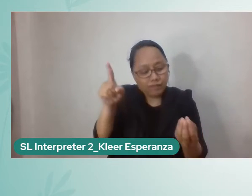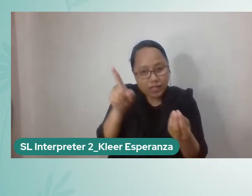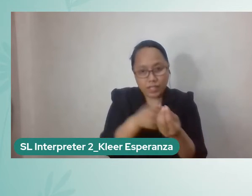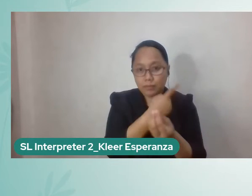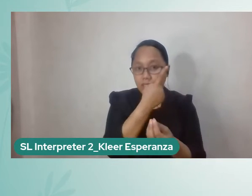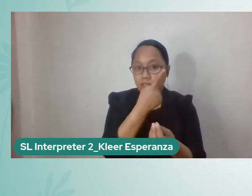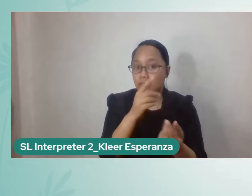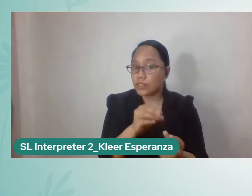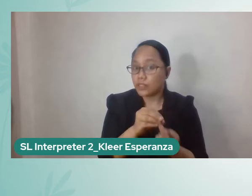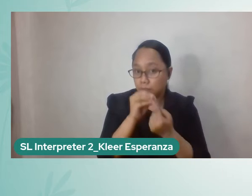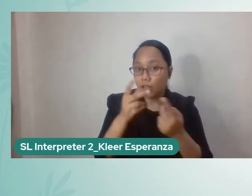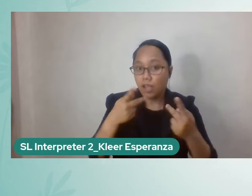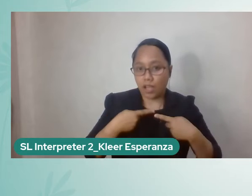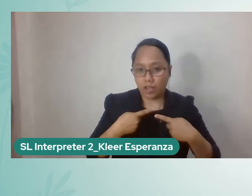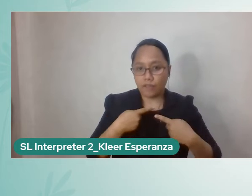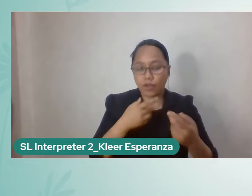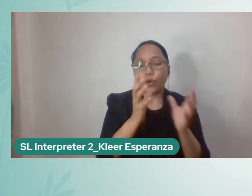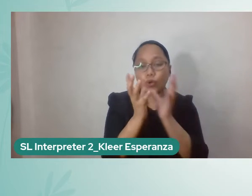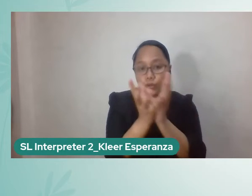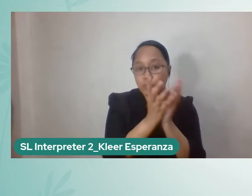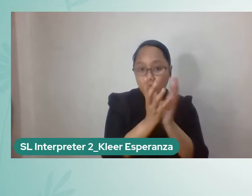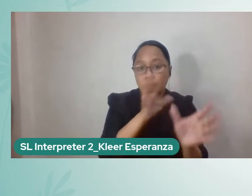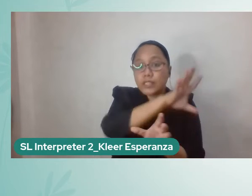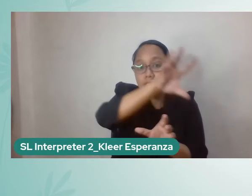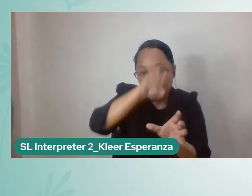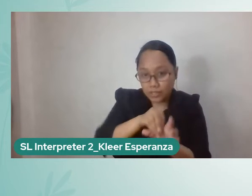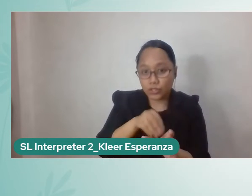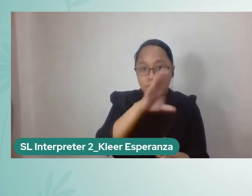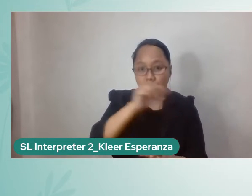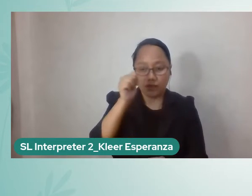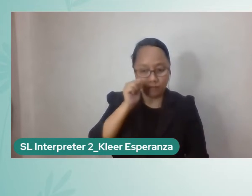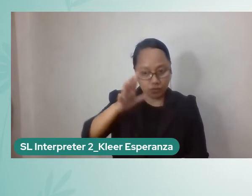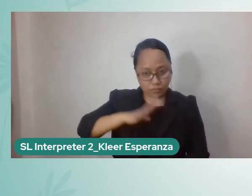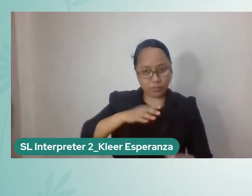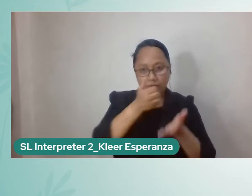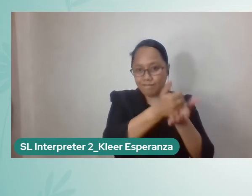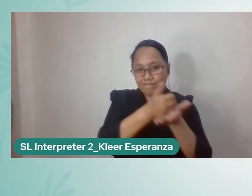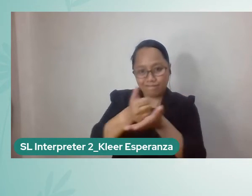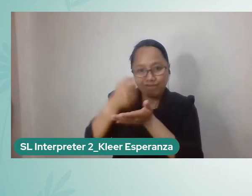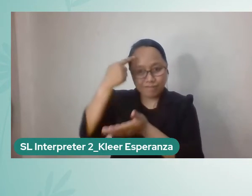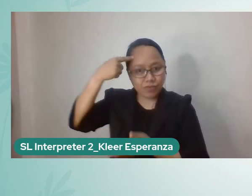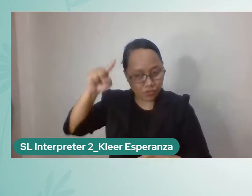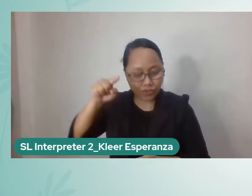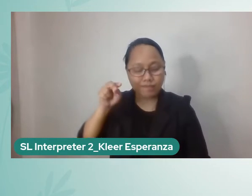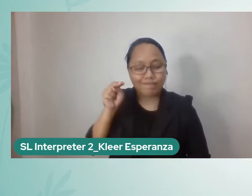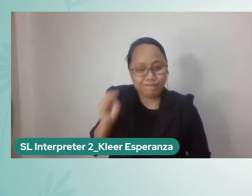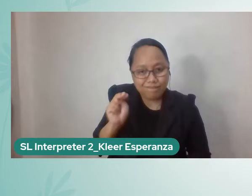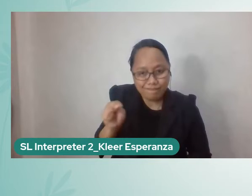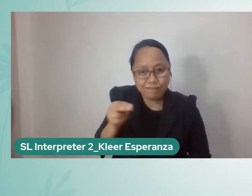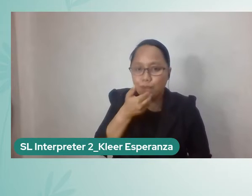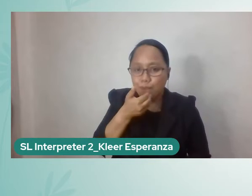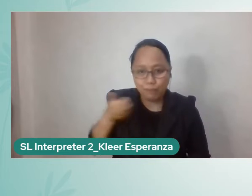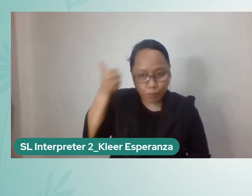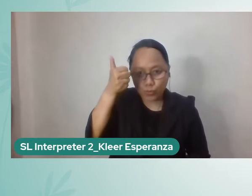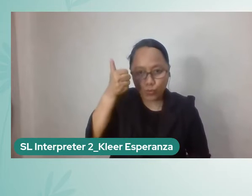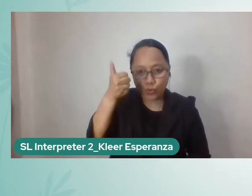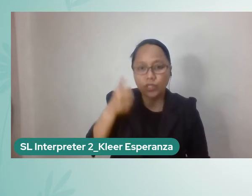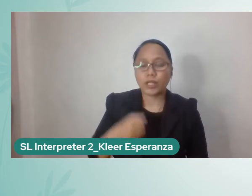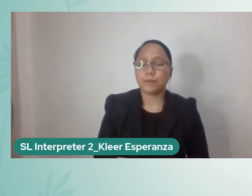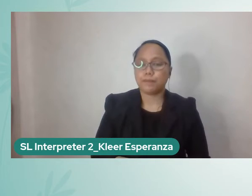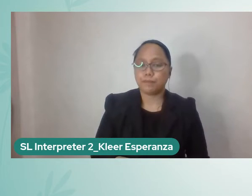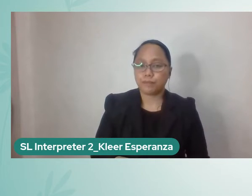community engagement and partnership and helping women when they are most in need. So for the fun